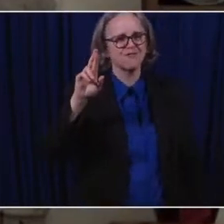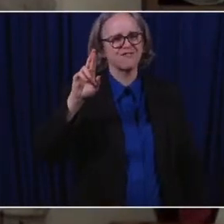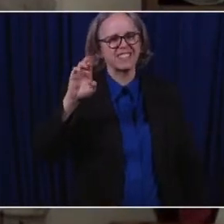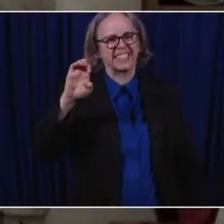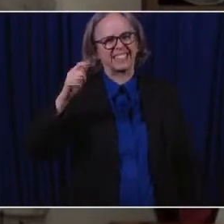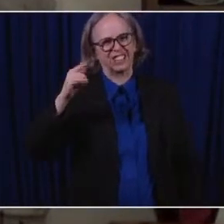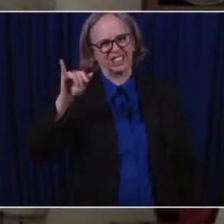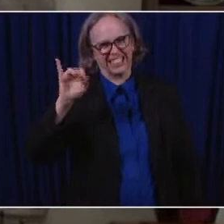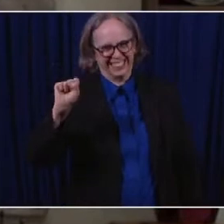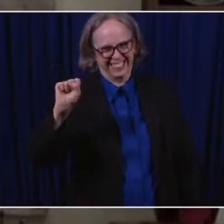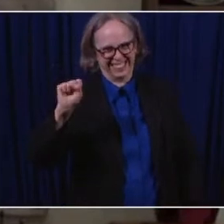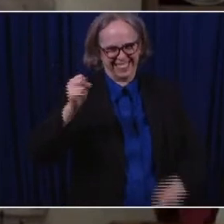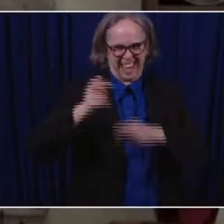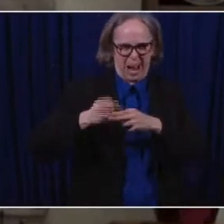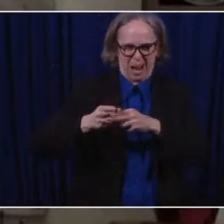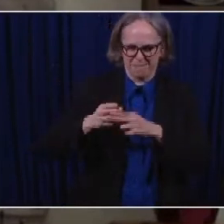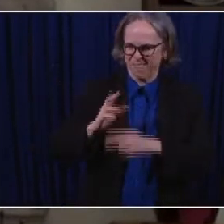awesome.